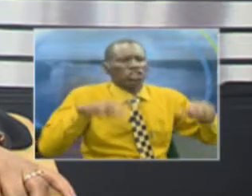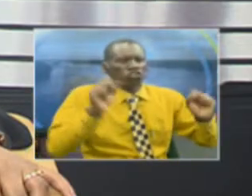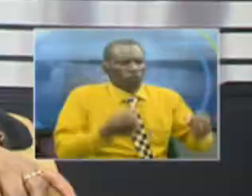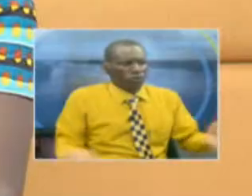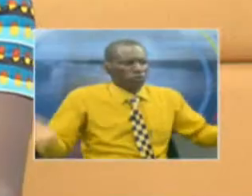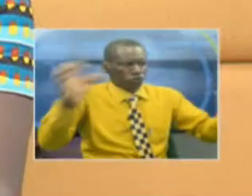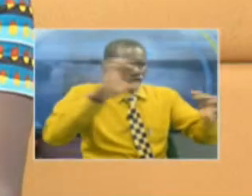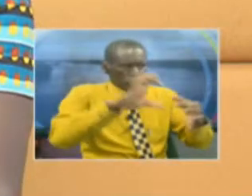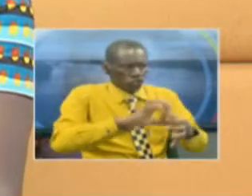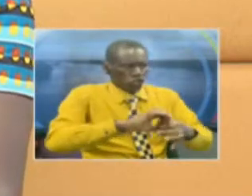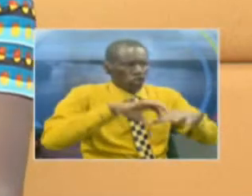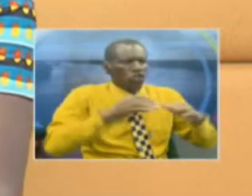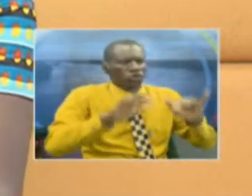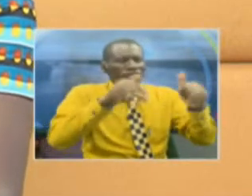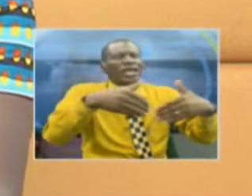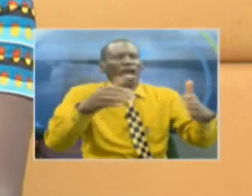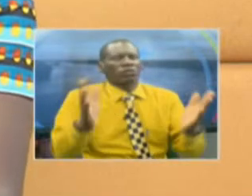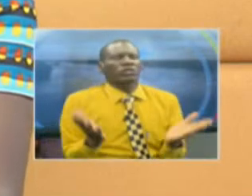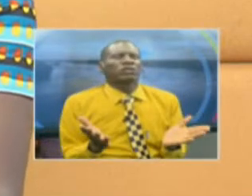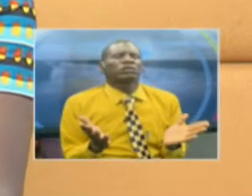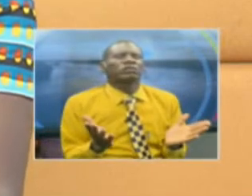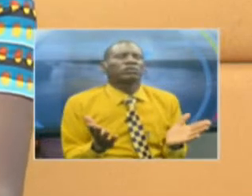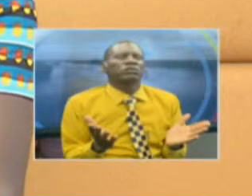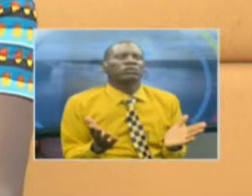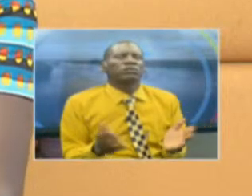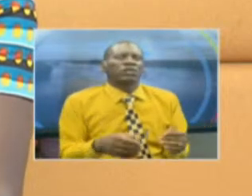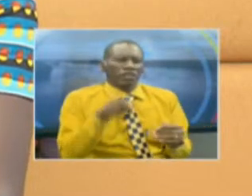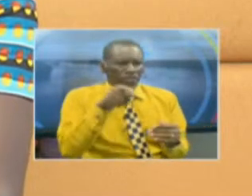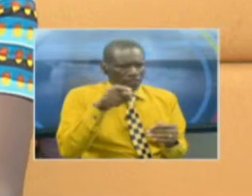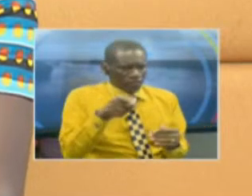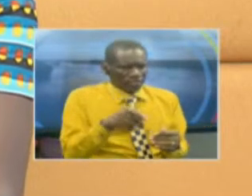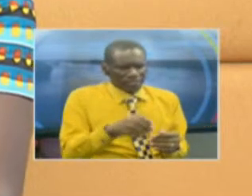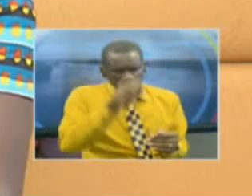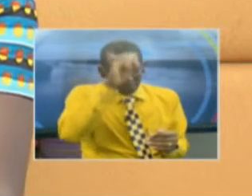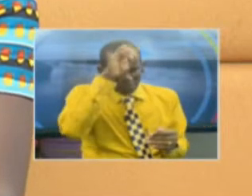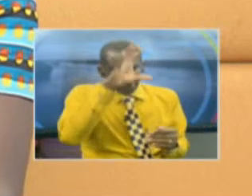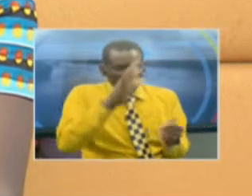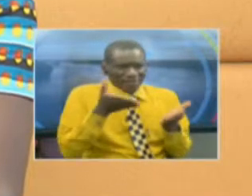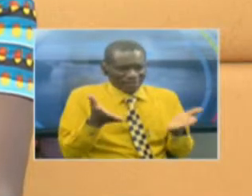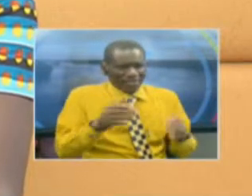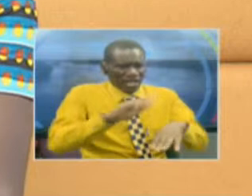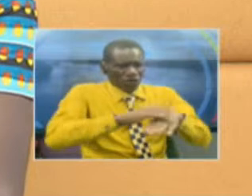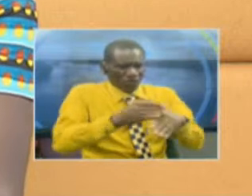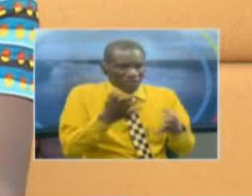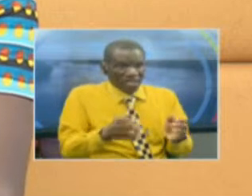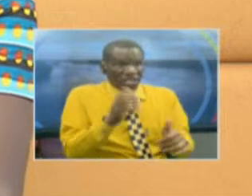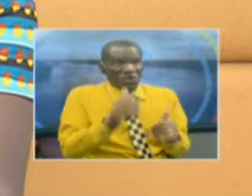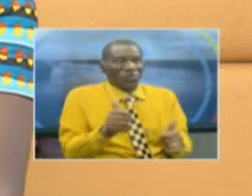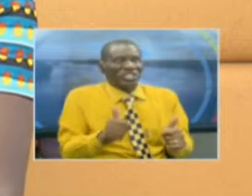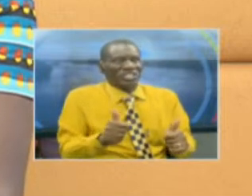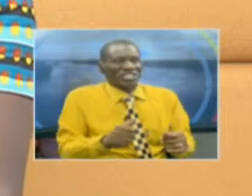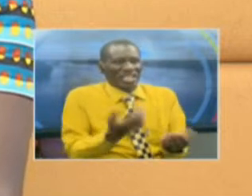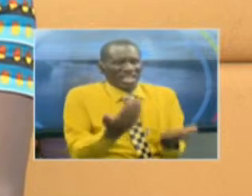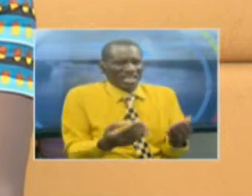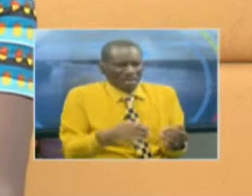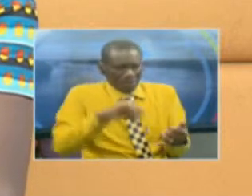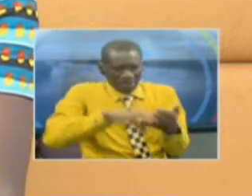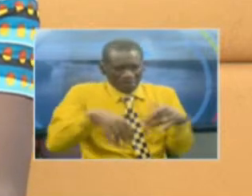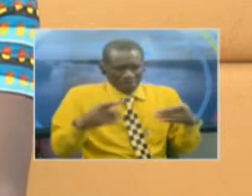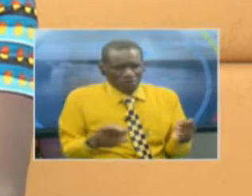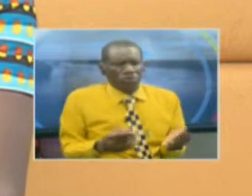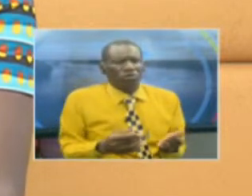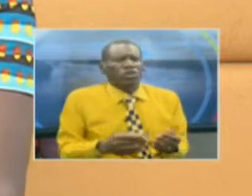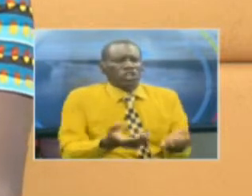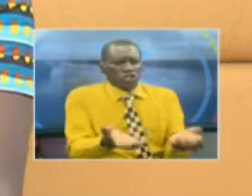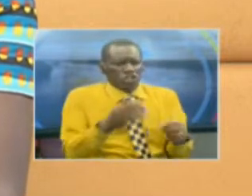board or just be out. Either is fine. So that is an amazing thing that any couple, and more those in disability, need to